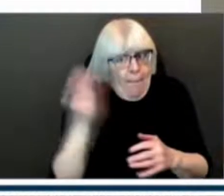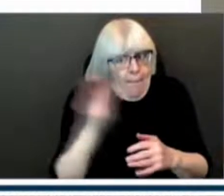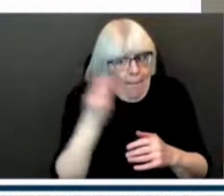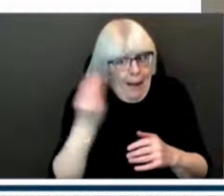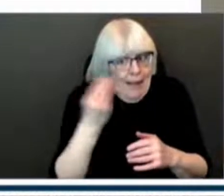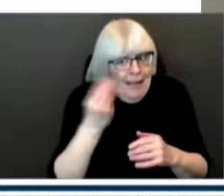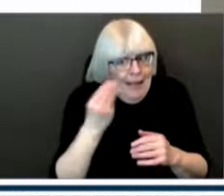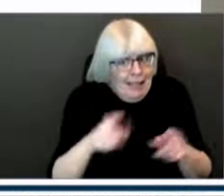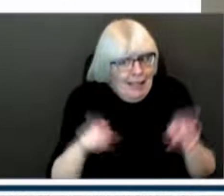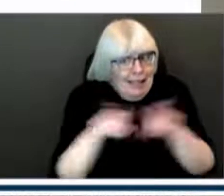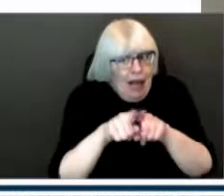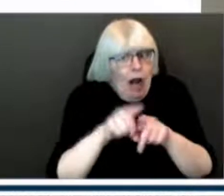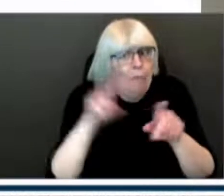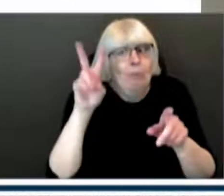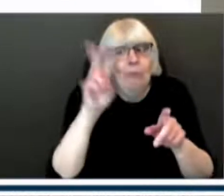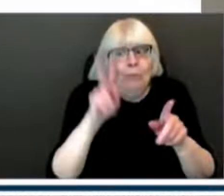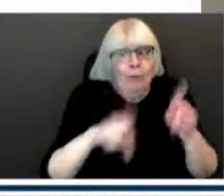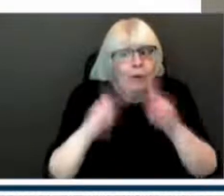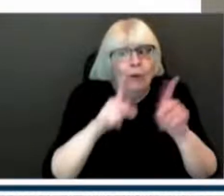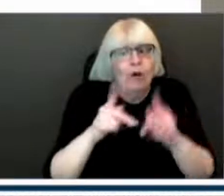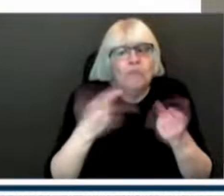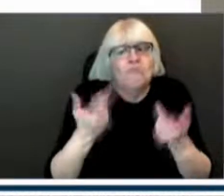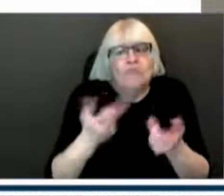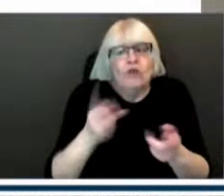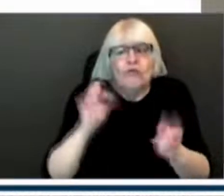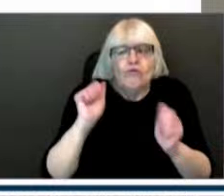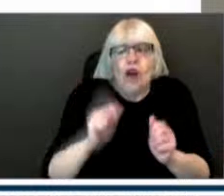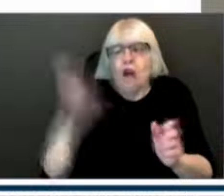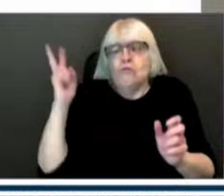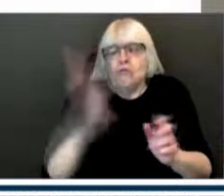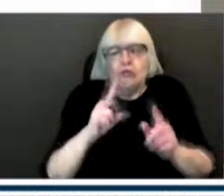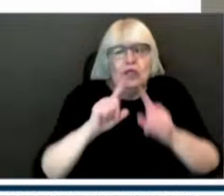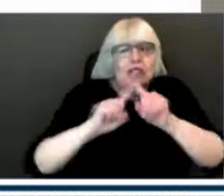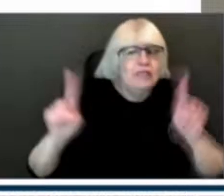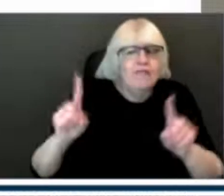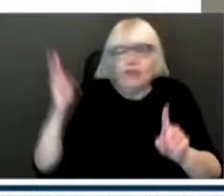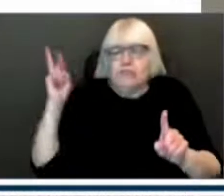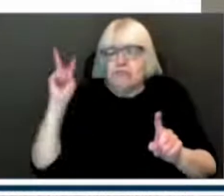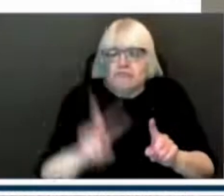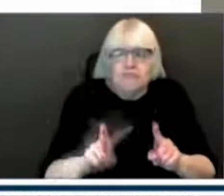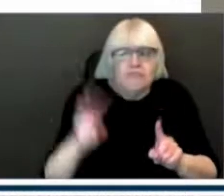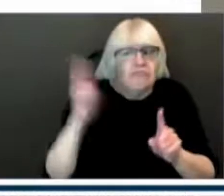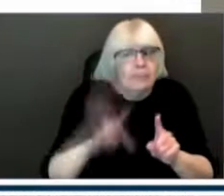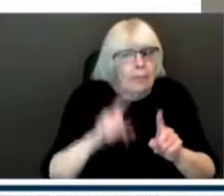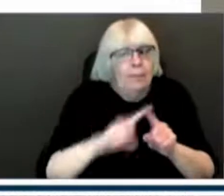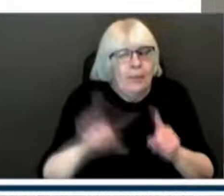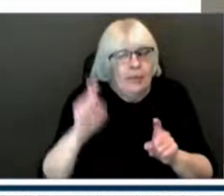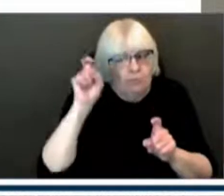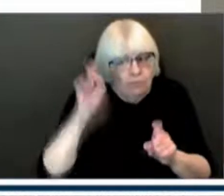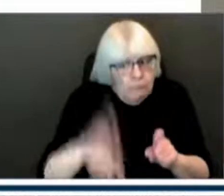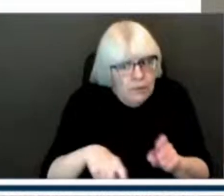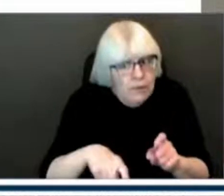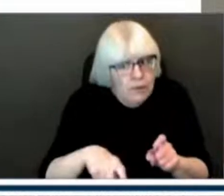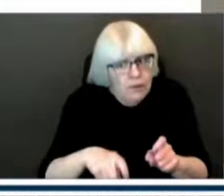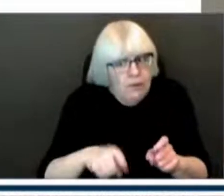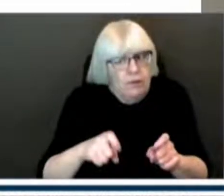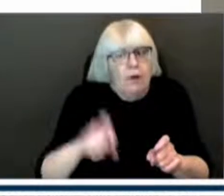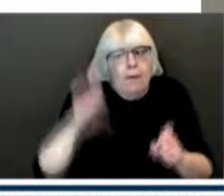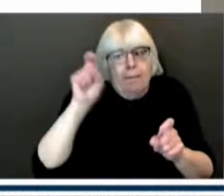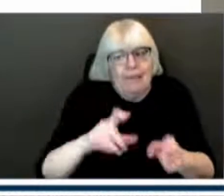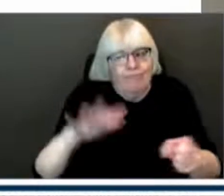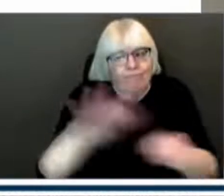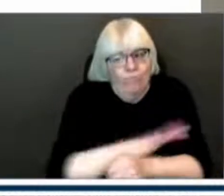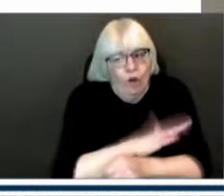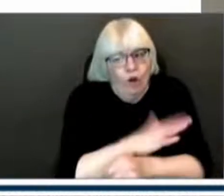2 at a time. And the visitors must still wear masks and be fully vaccinated, except for end of life and other compassionate